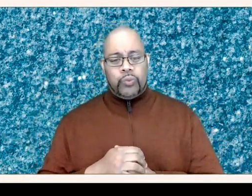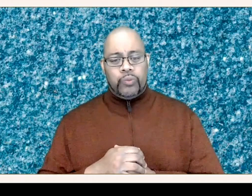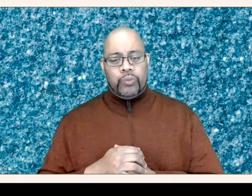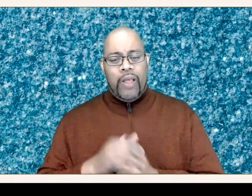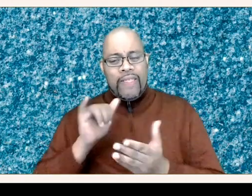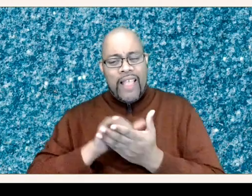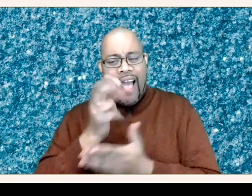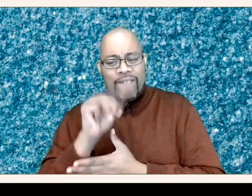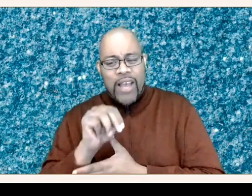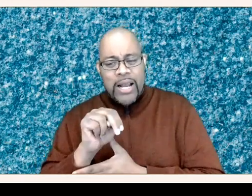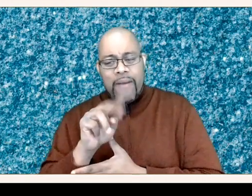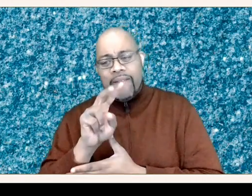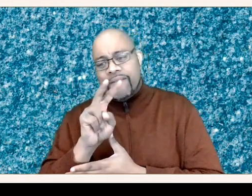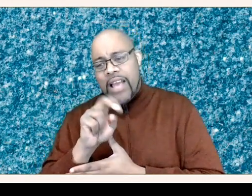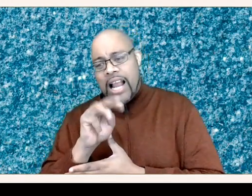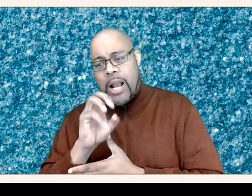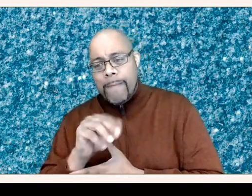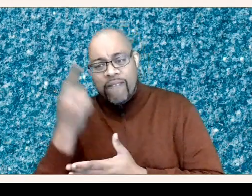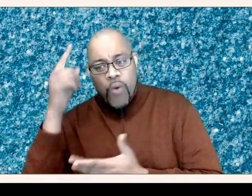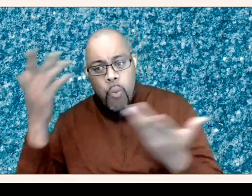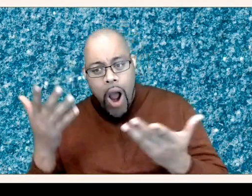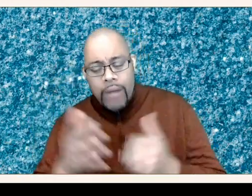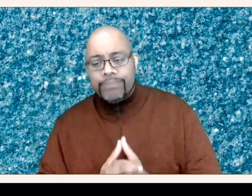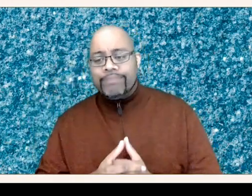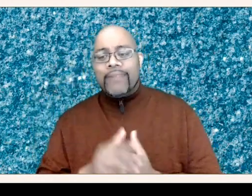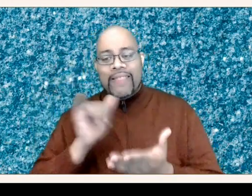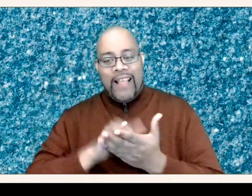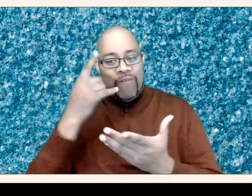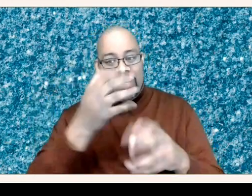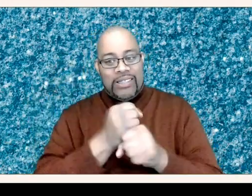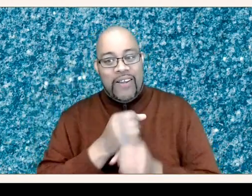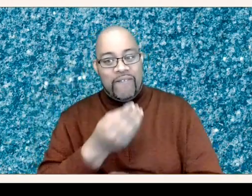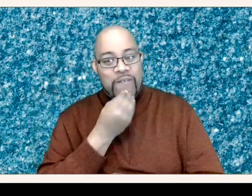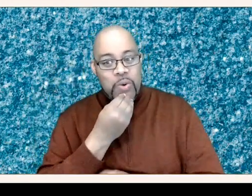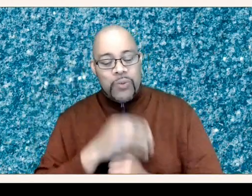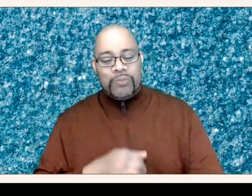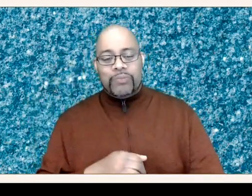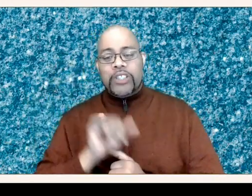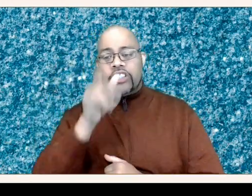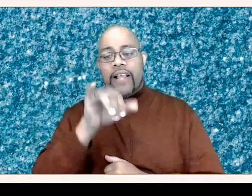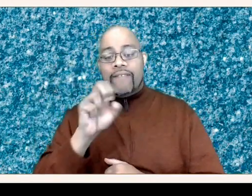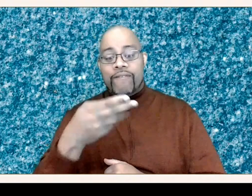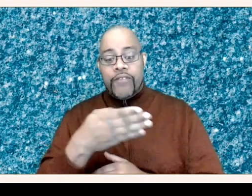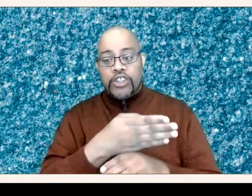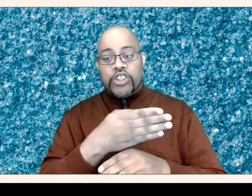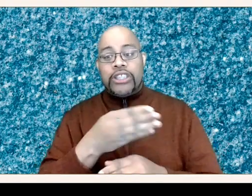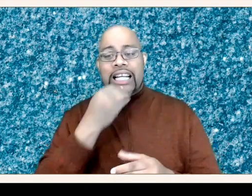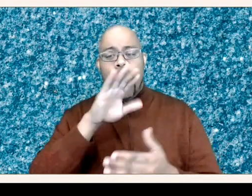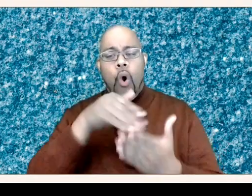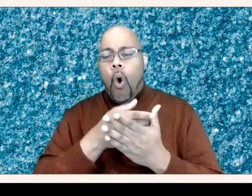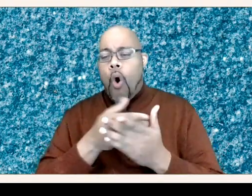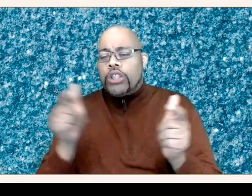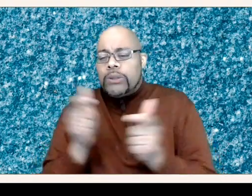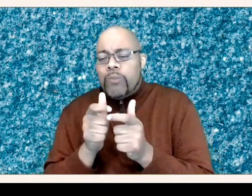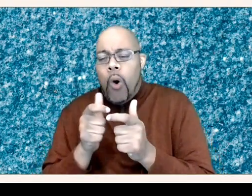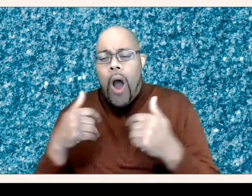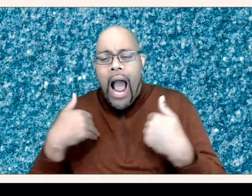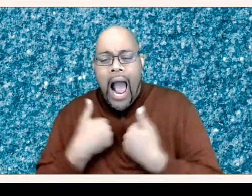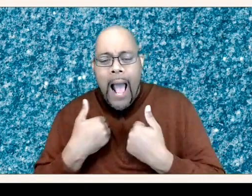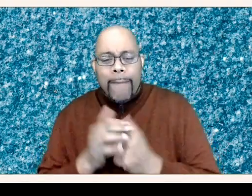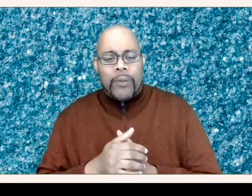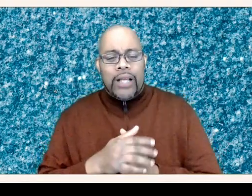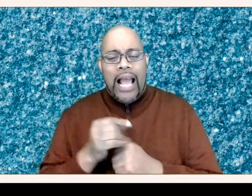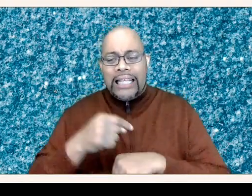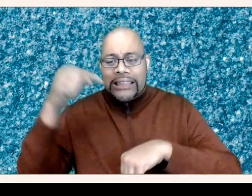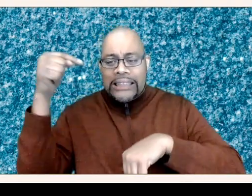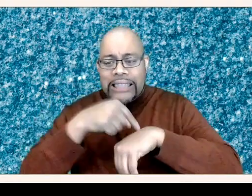And what is this venom for? Well, it's for getting their dinner. Jellyfish eat all kinds of small ocean animals,